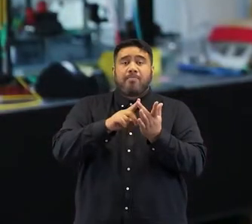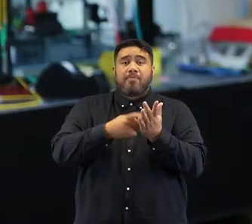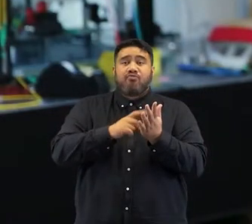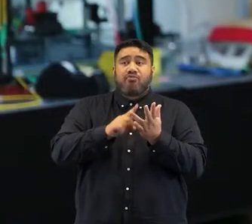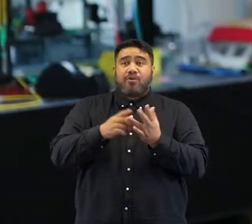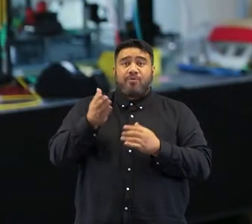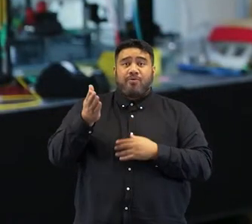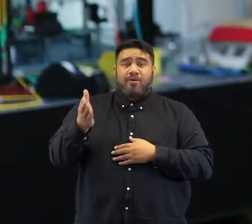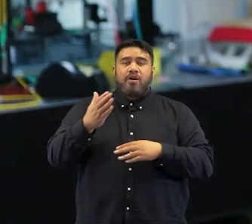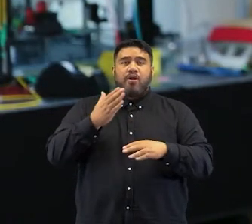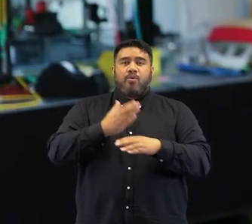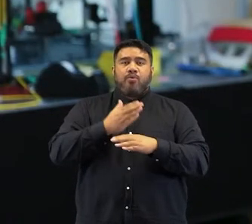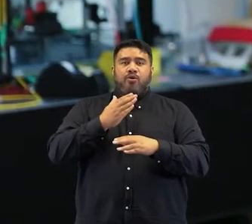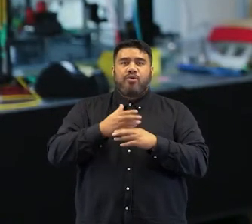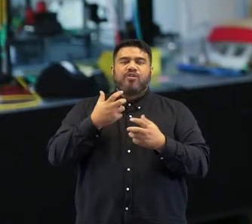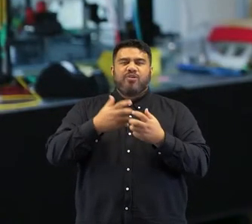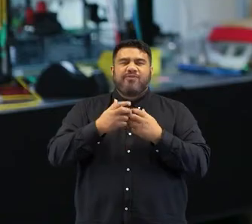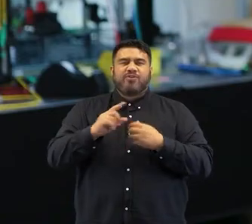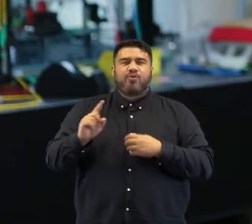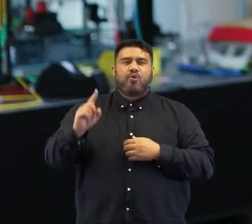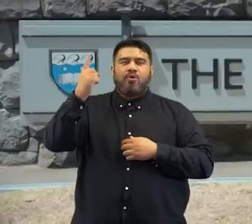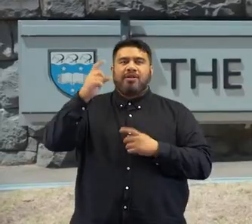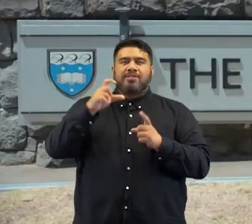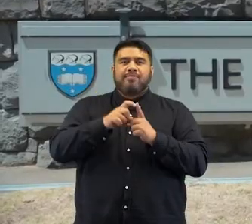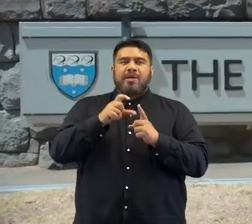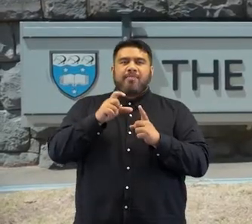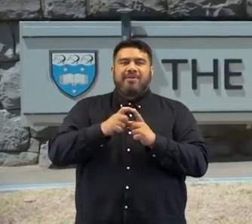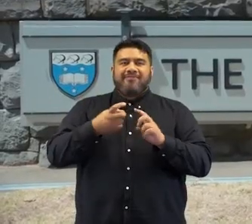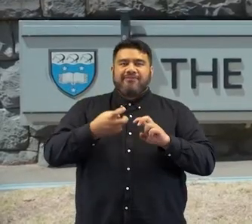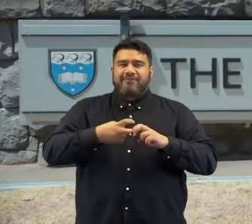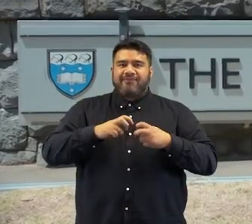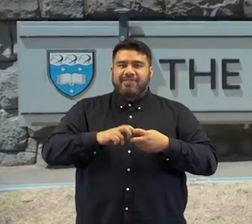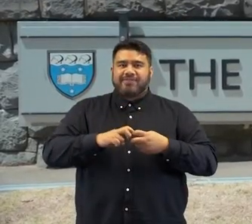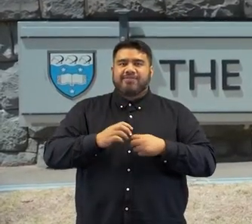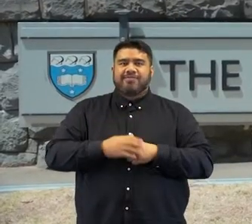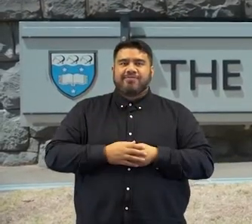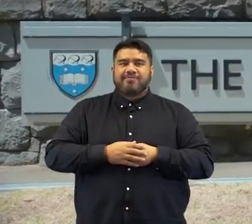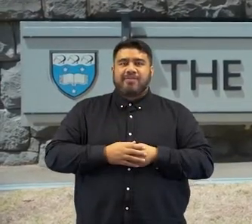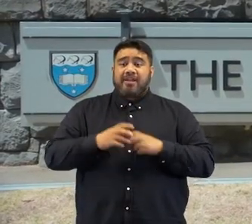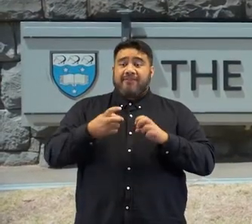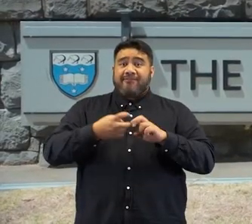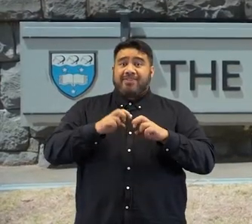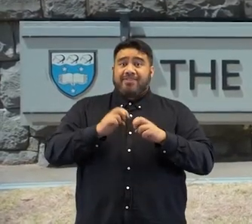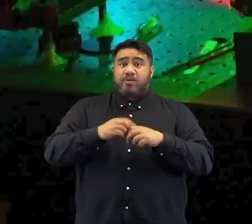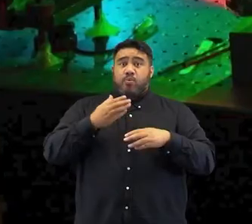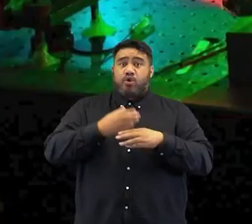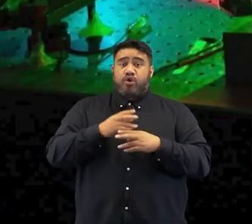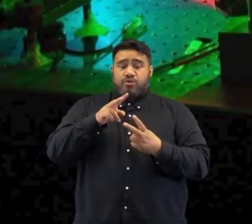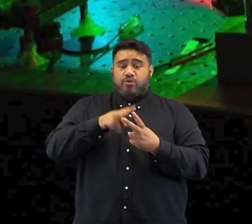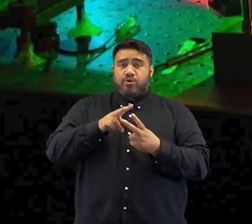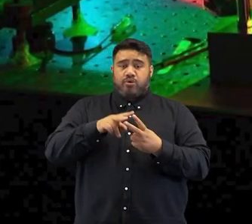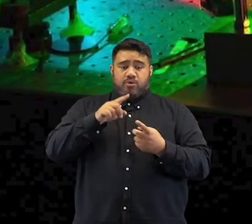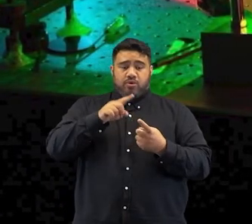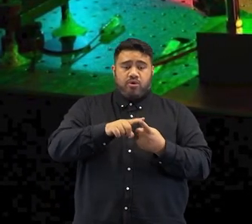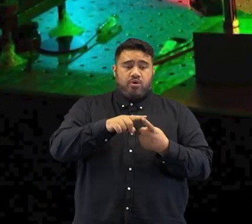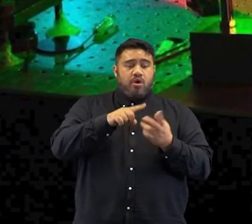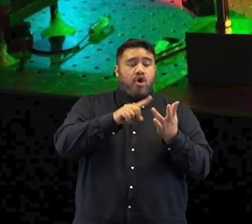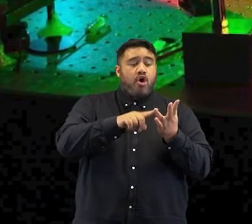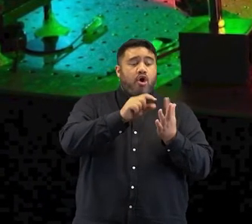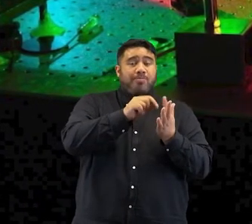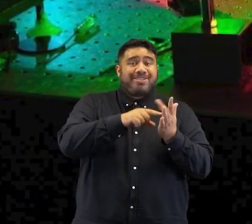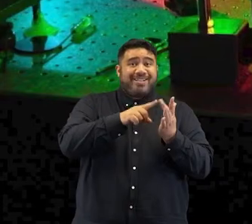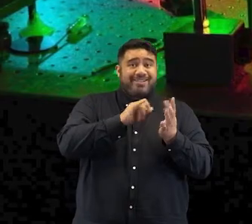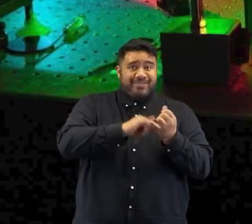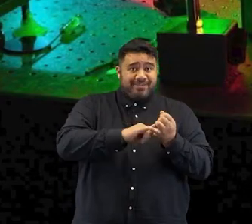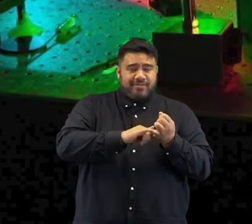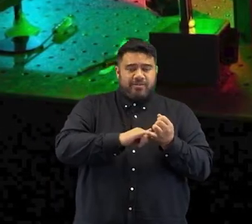I'm Mero Ekintalo. I work as a senior lecturer at the Department of Physics at the University of Auckland. I'm a physicist working in the fields of